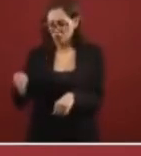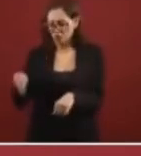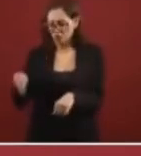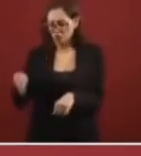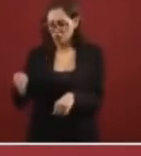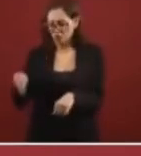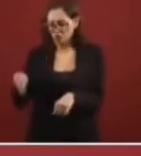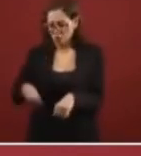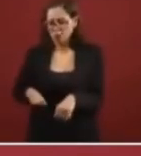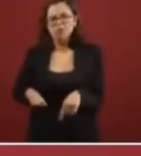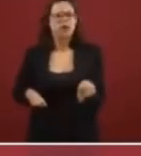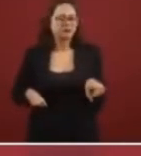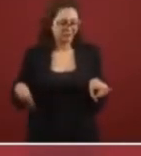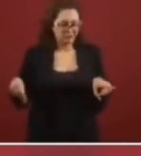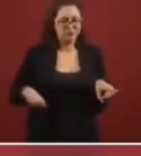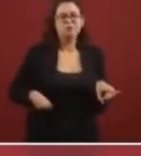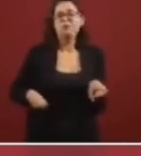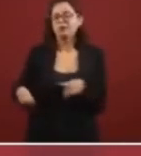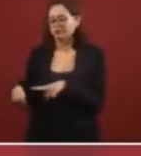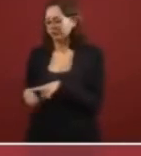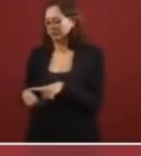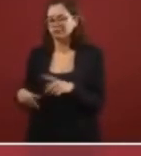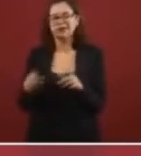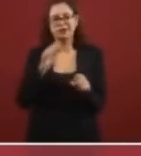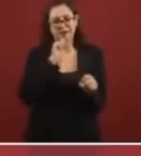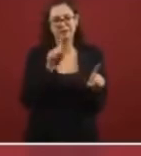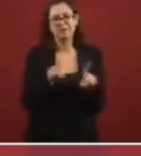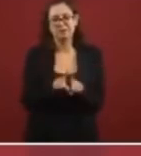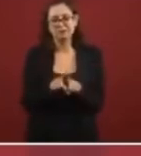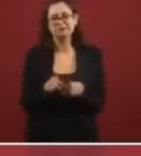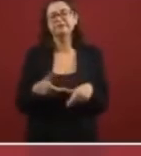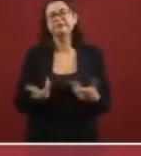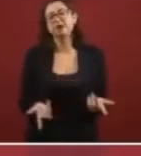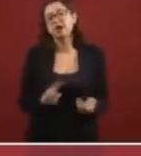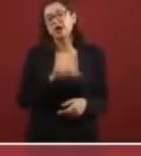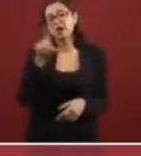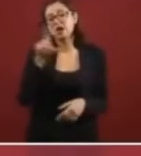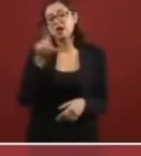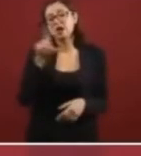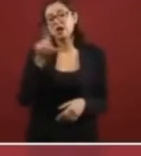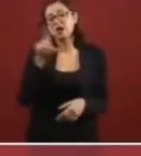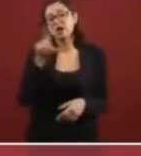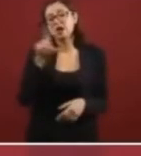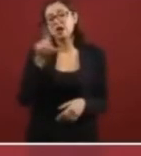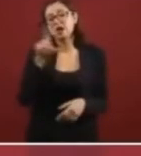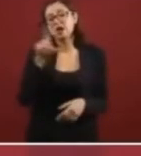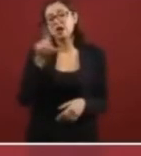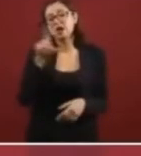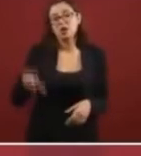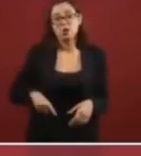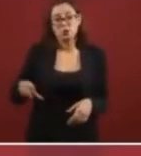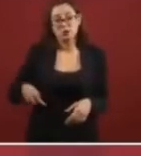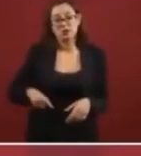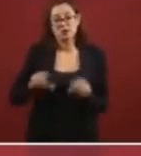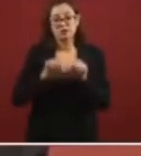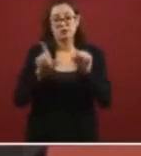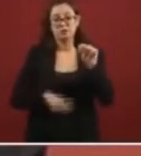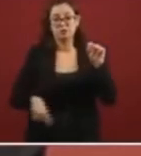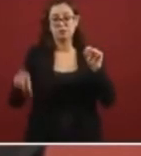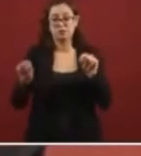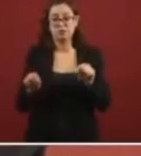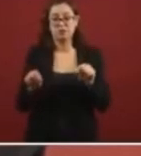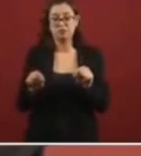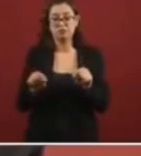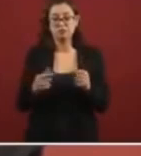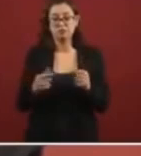Have responsibility. Y el gobierno nuestro, and our government, no va a